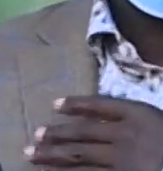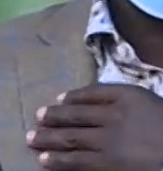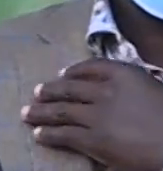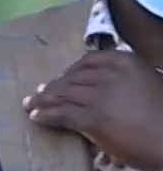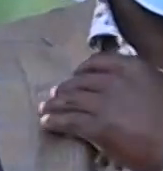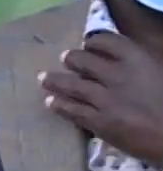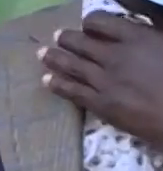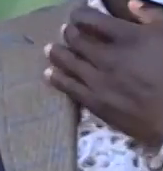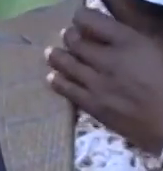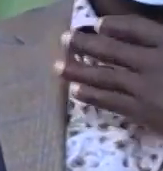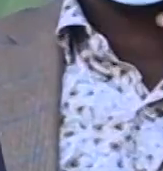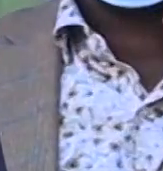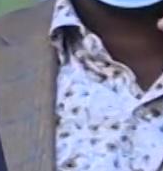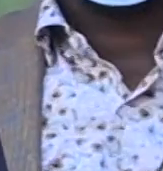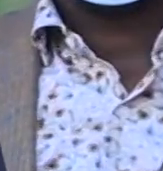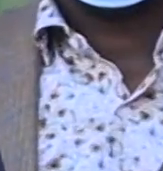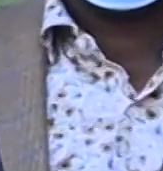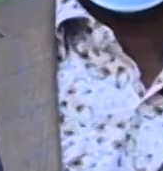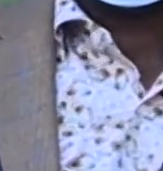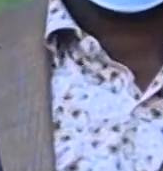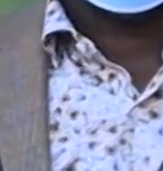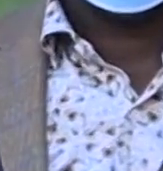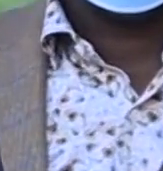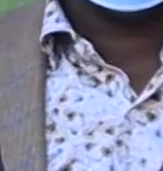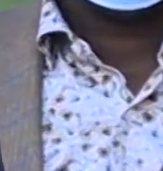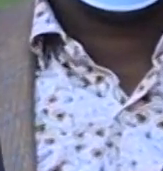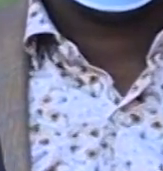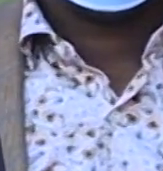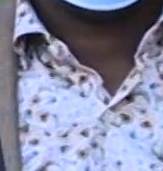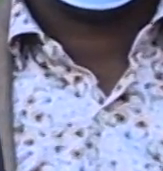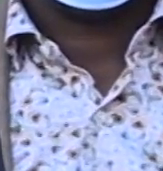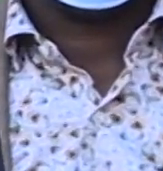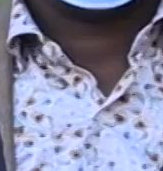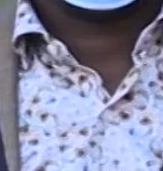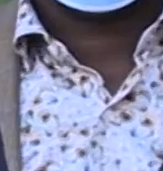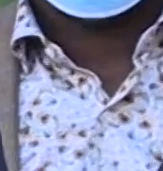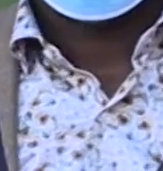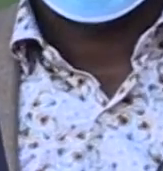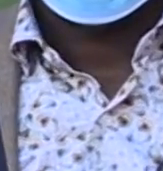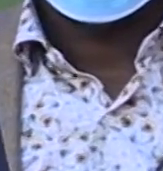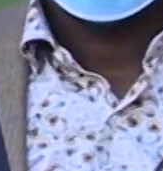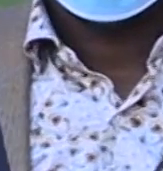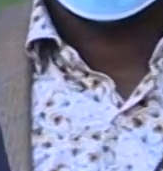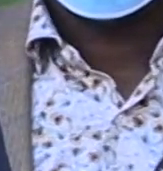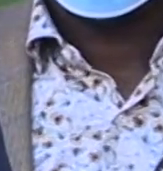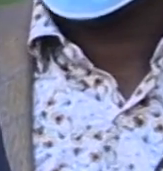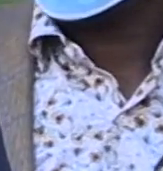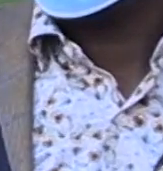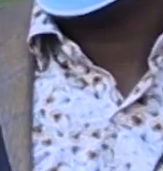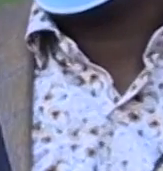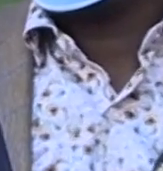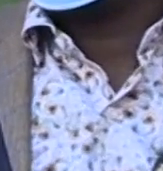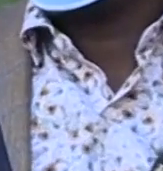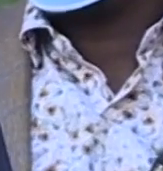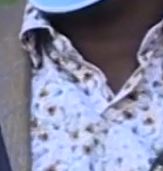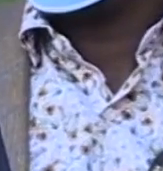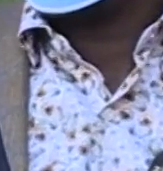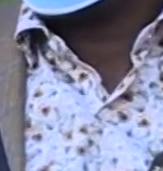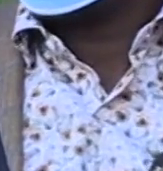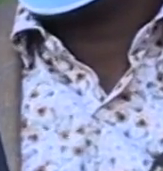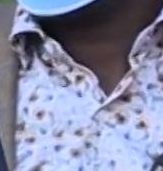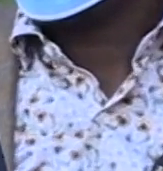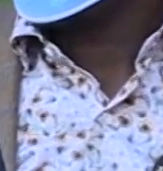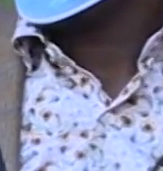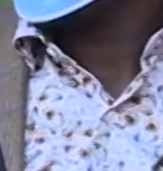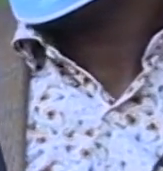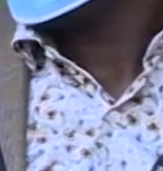health guidelines put in place, including wearing of masks, washing of hands, and keeping physical distance. We also